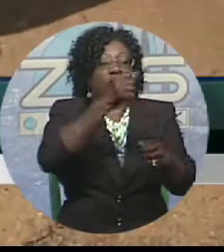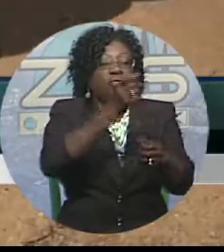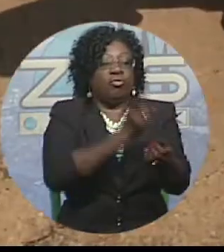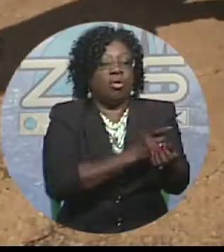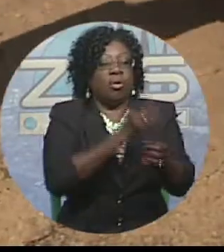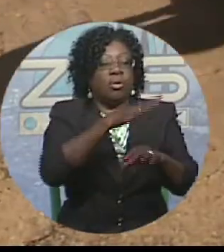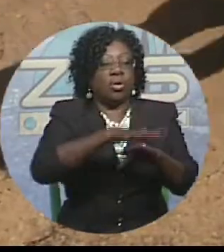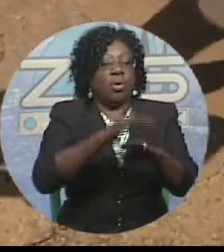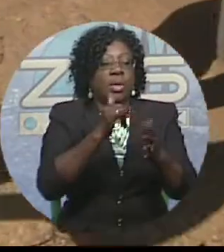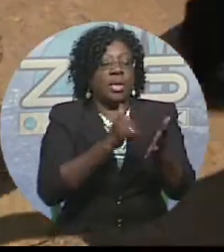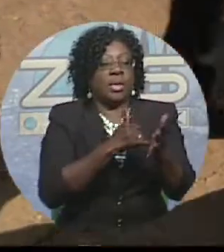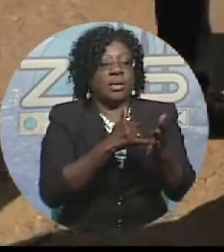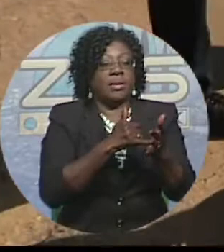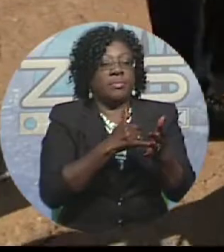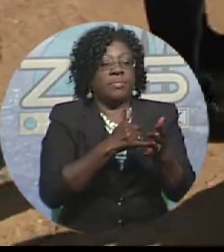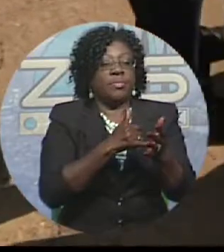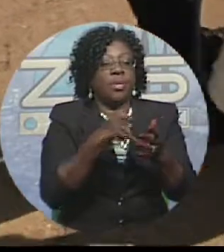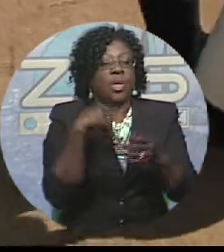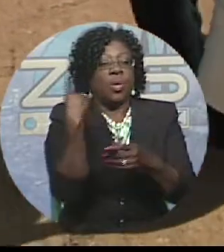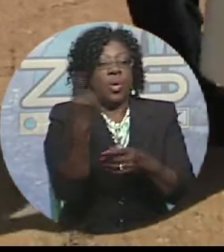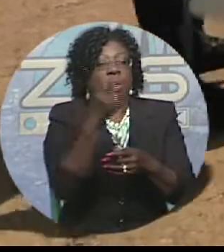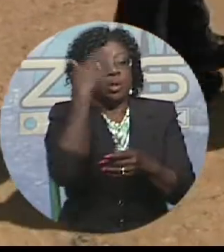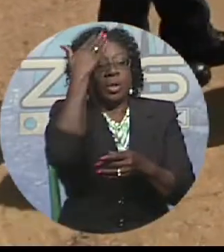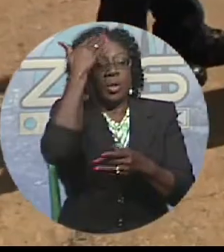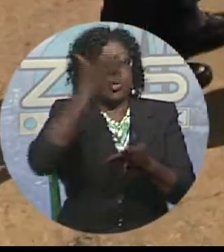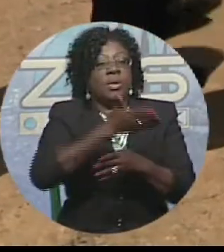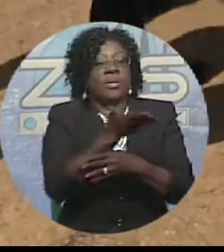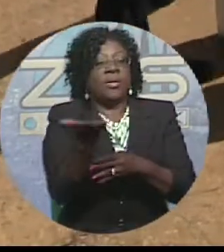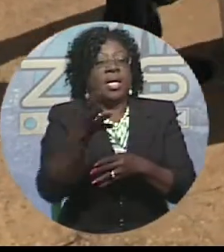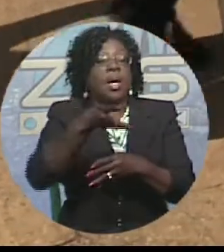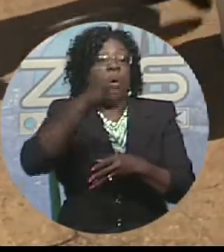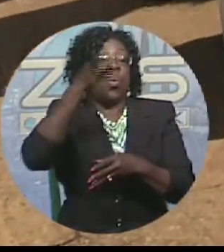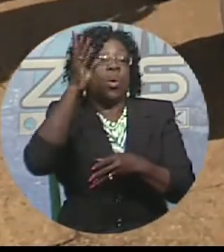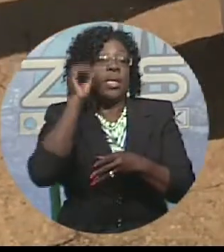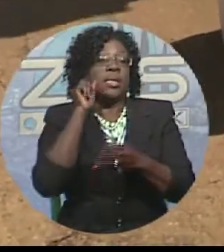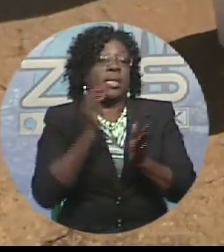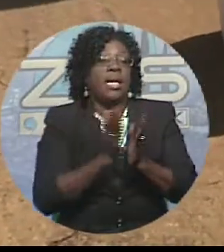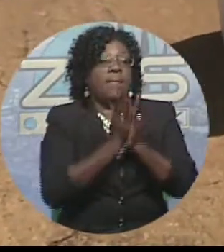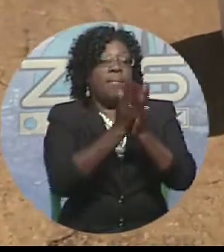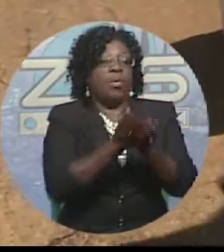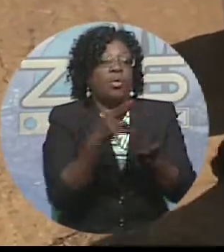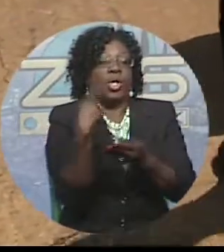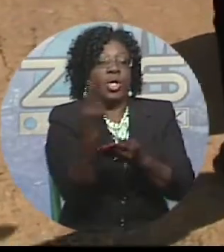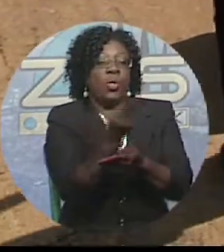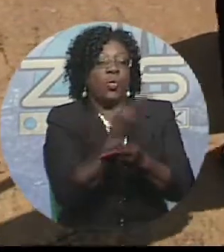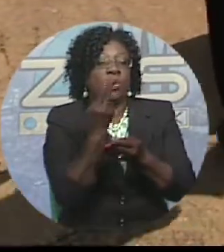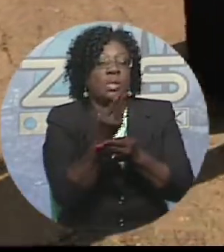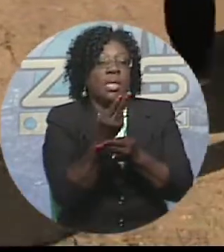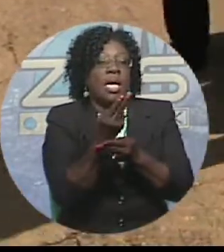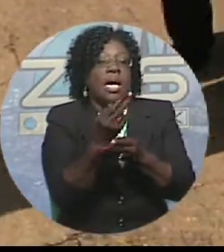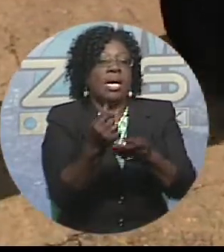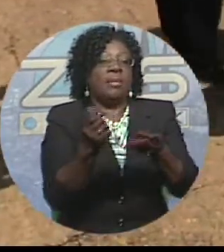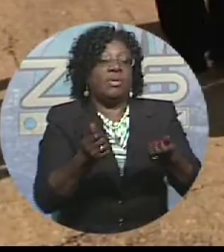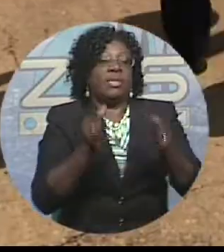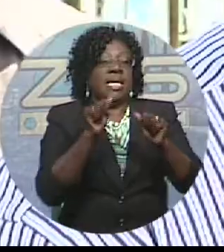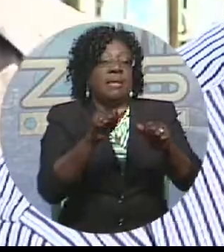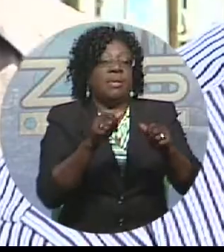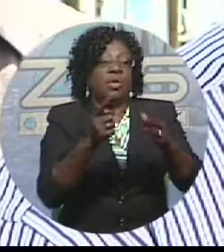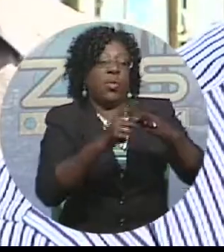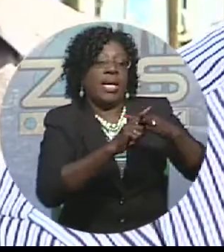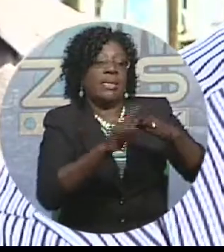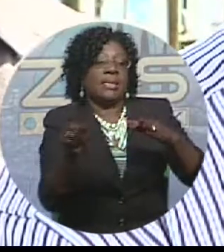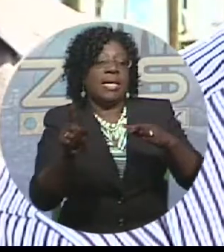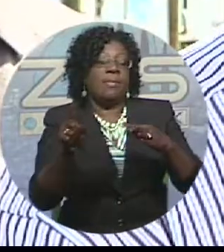of marijuana. We also know that there was a vessel used who was able to escape